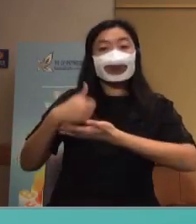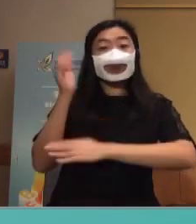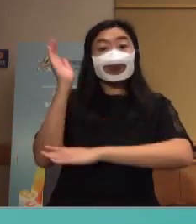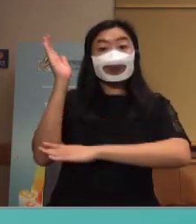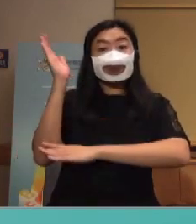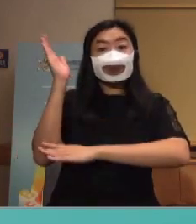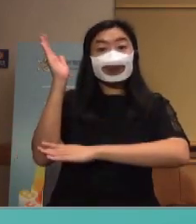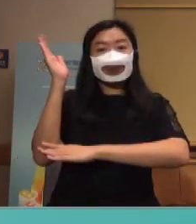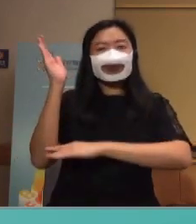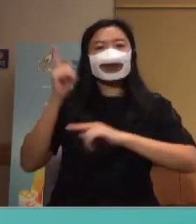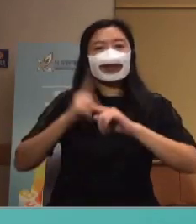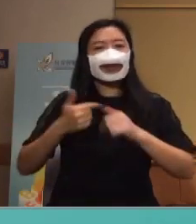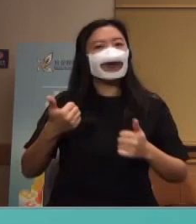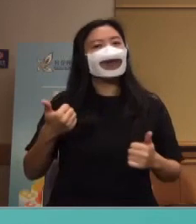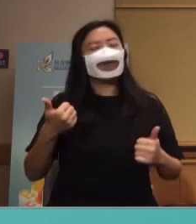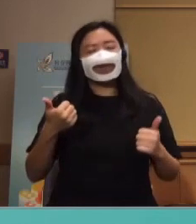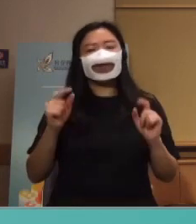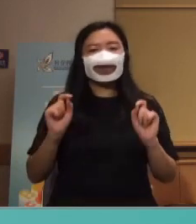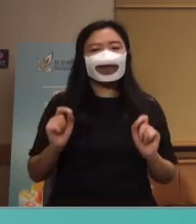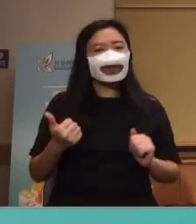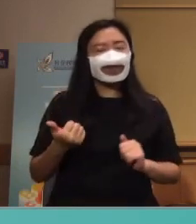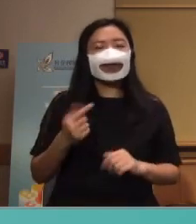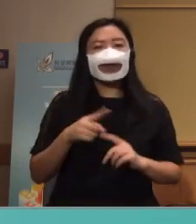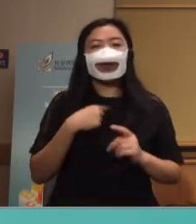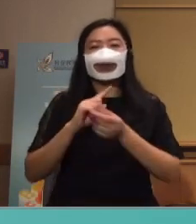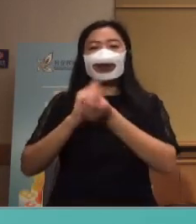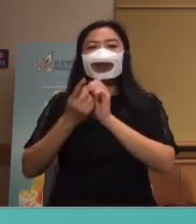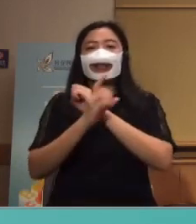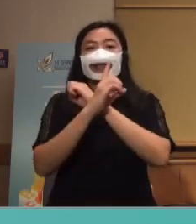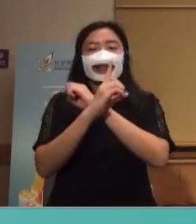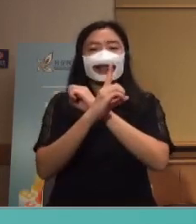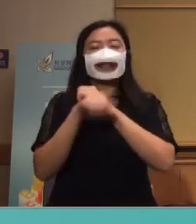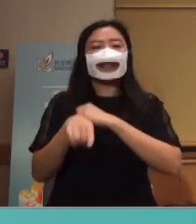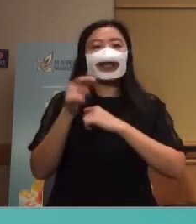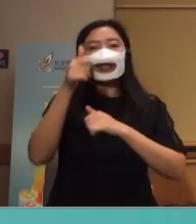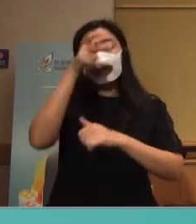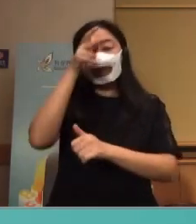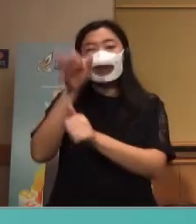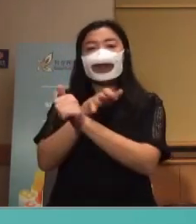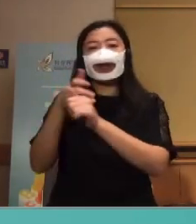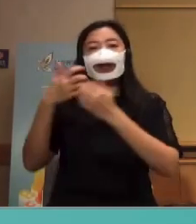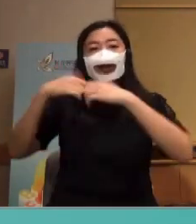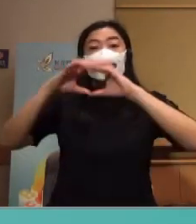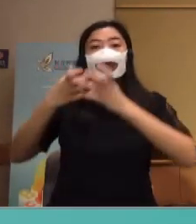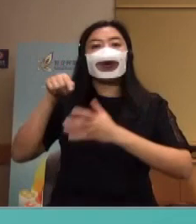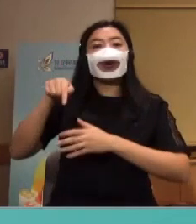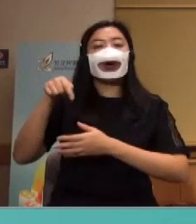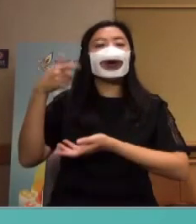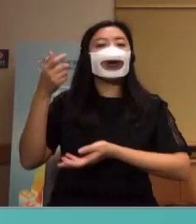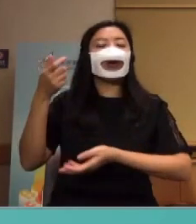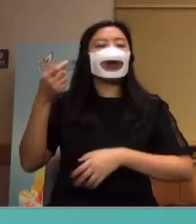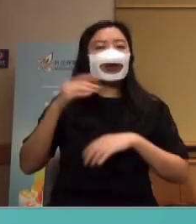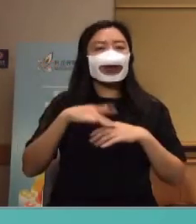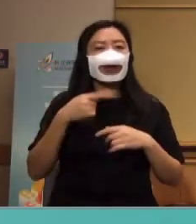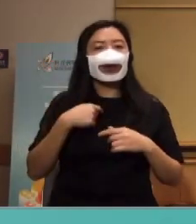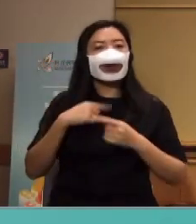Dark, and I represent someone who, the organization which we don't know about Web 3.0.